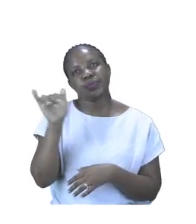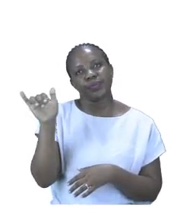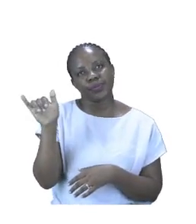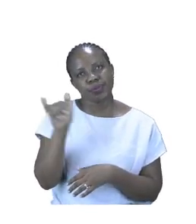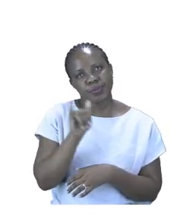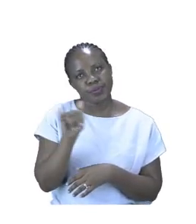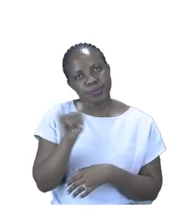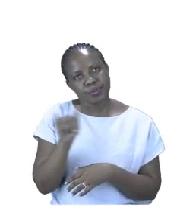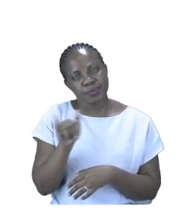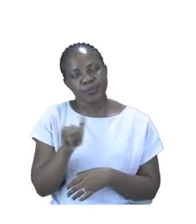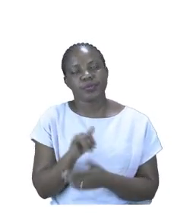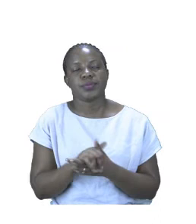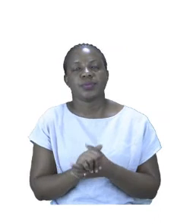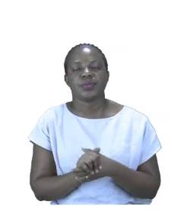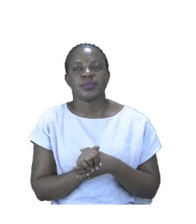dining table?